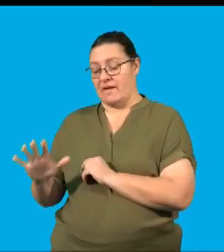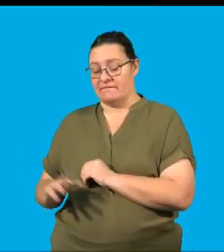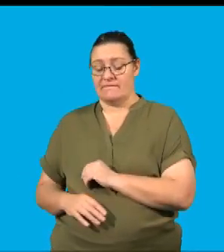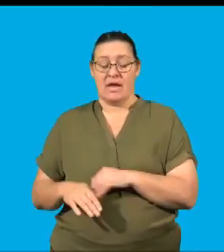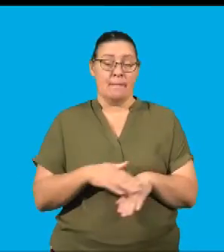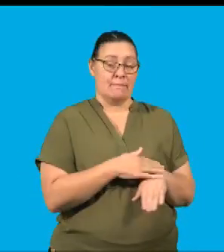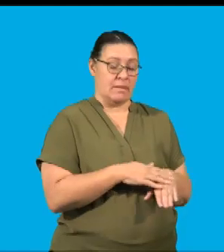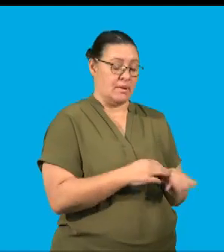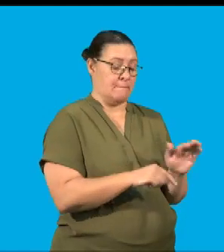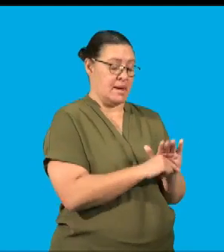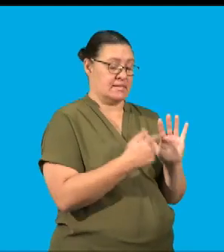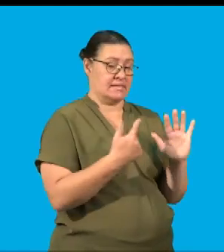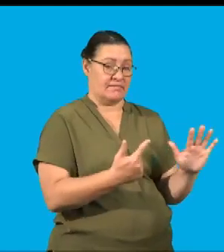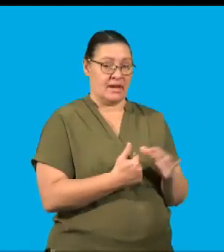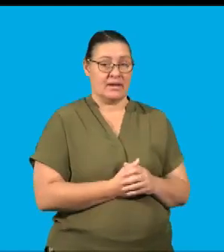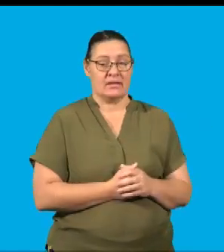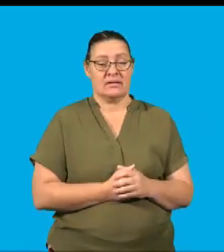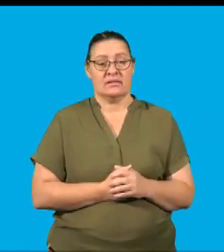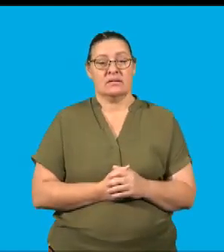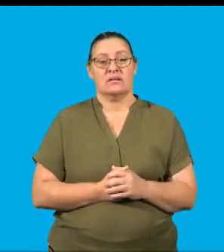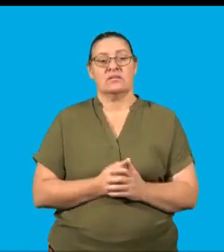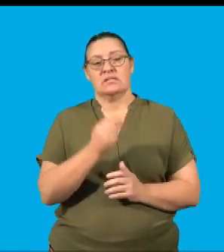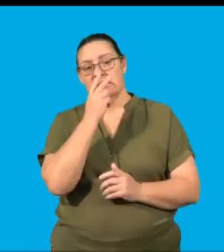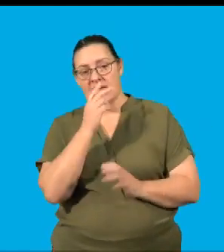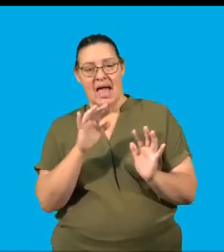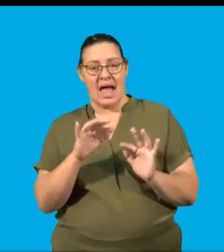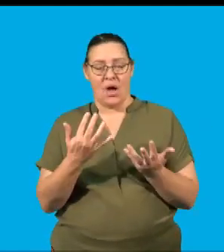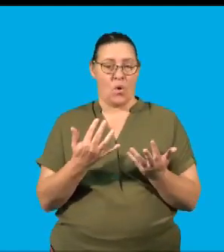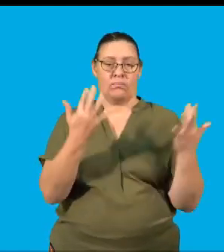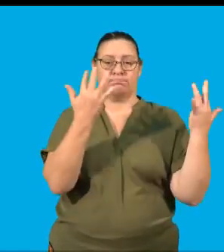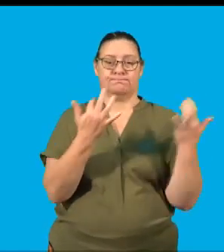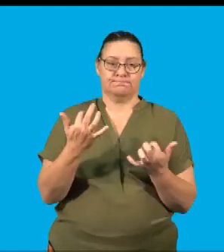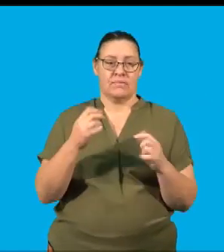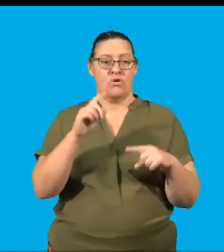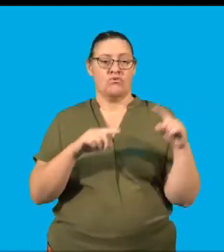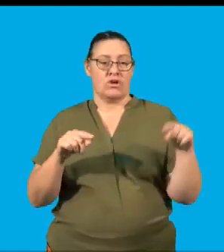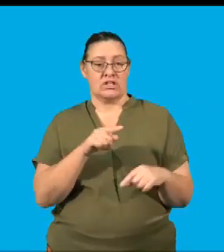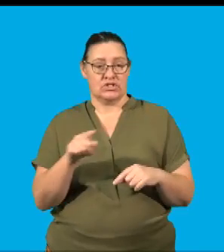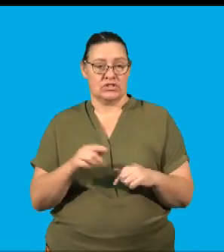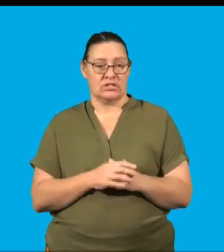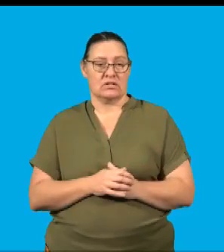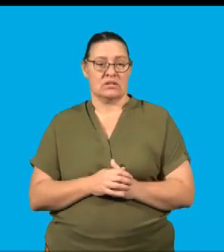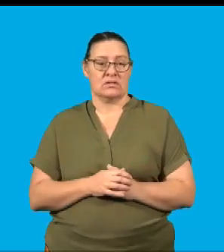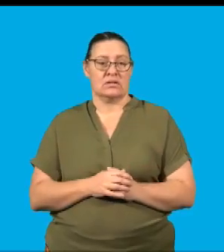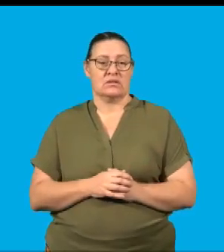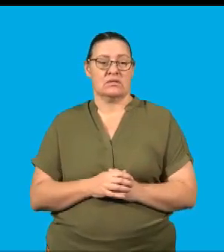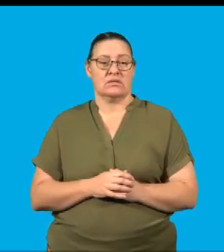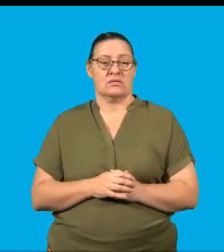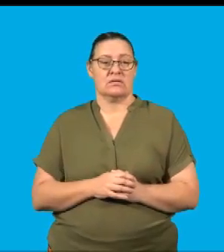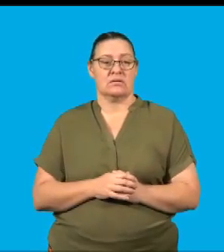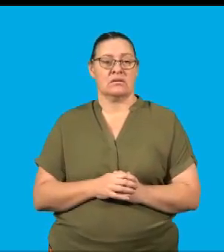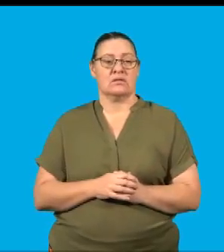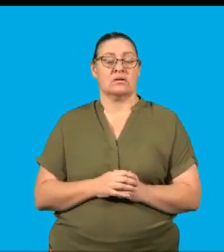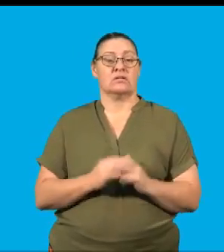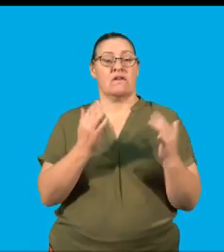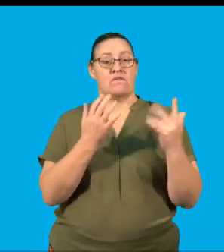minimum is minus 7. So let us see how we would calculate the range for this data. You will say, remember the